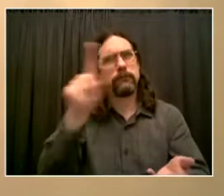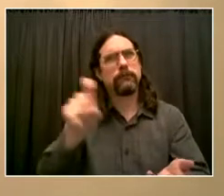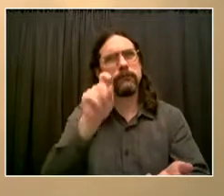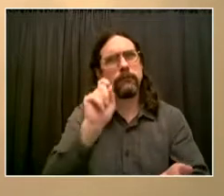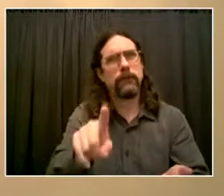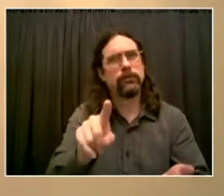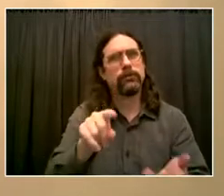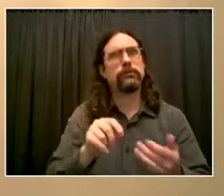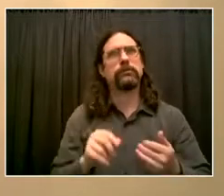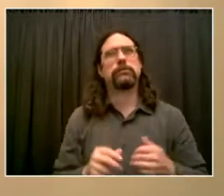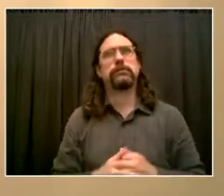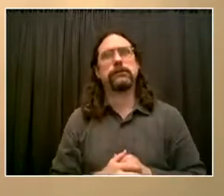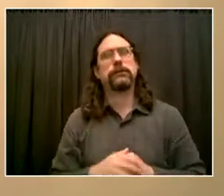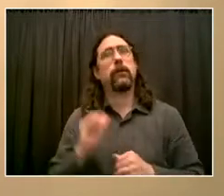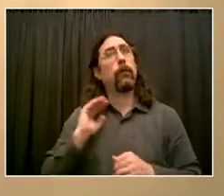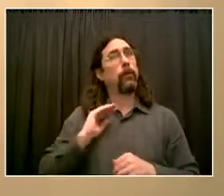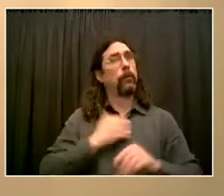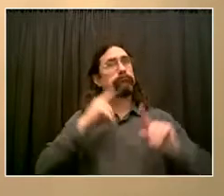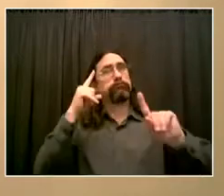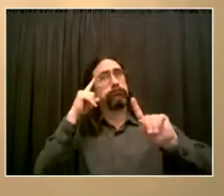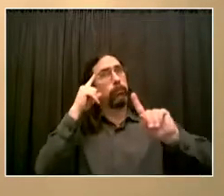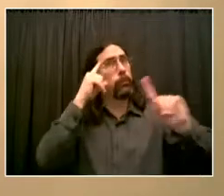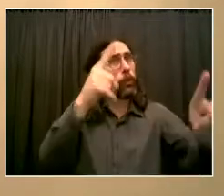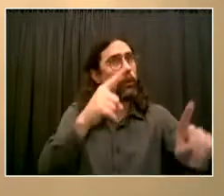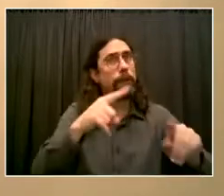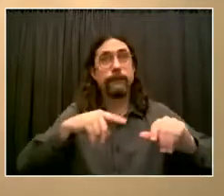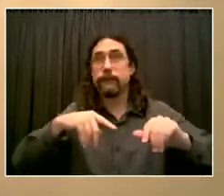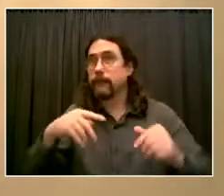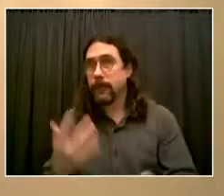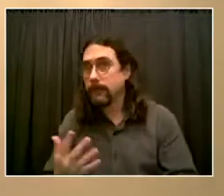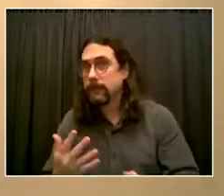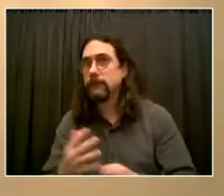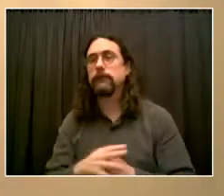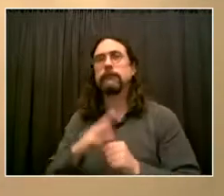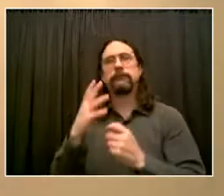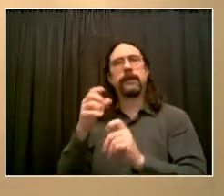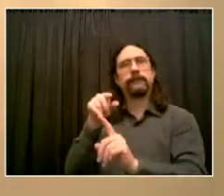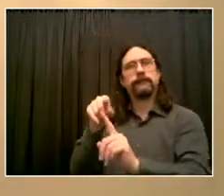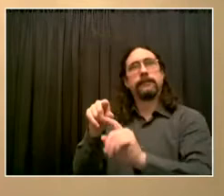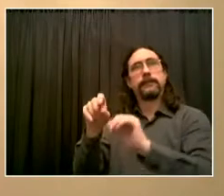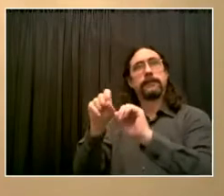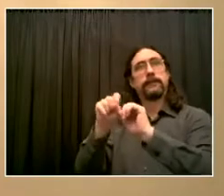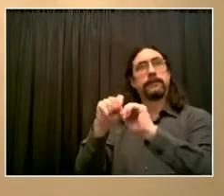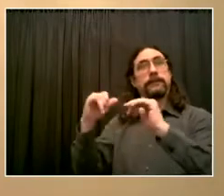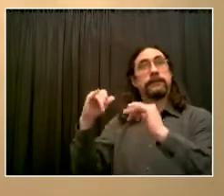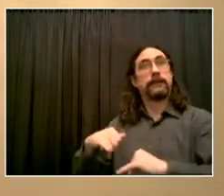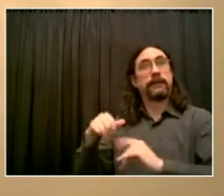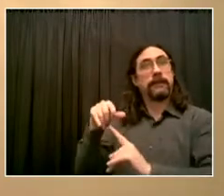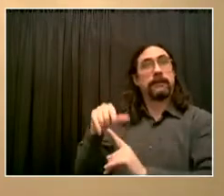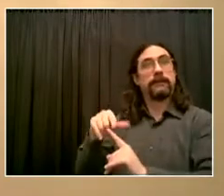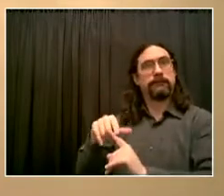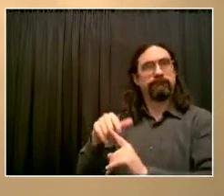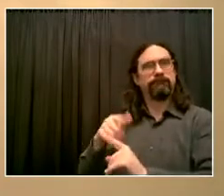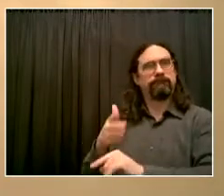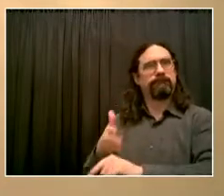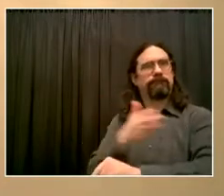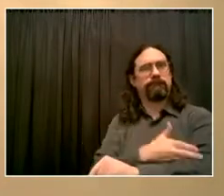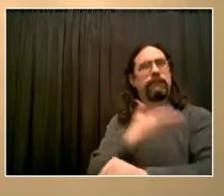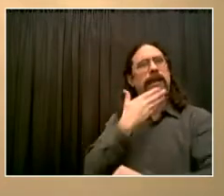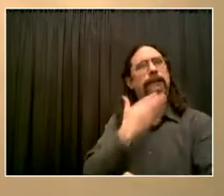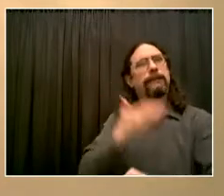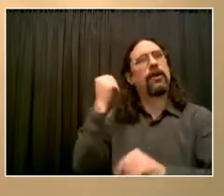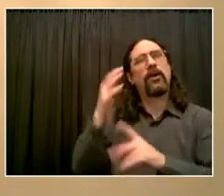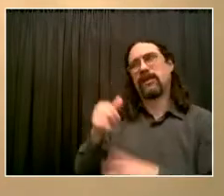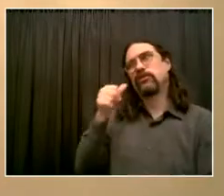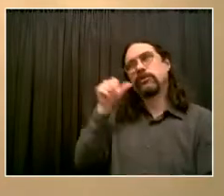than yesterday, and for tomorrow to be even better than today. And I'm very grateful to our information technology colleagues who have